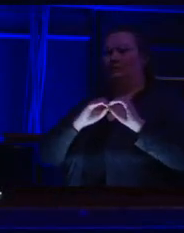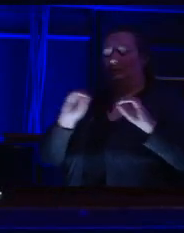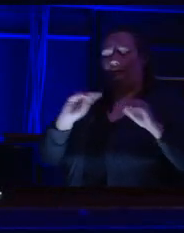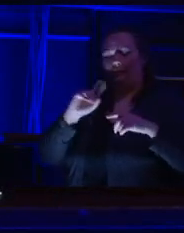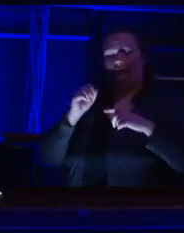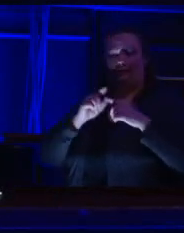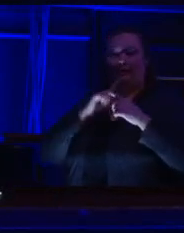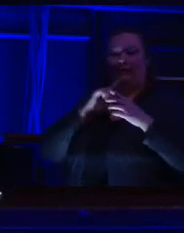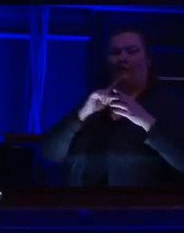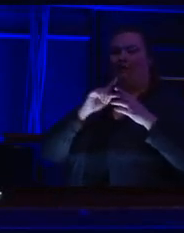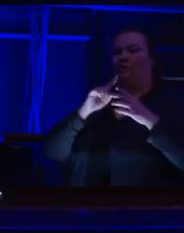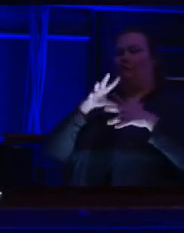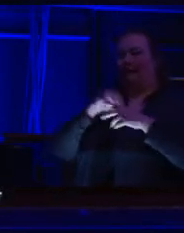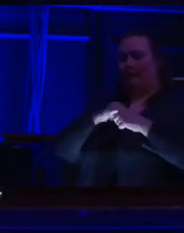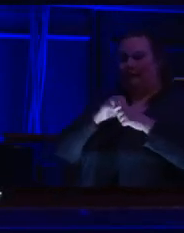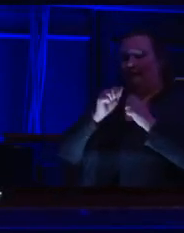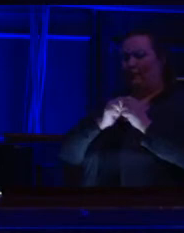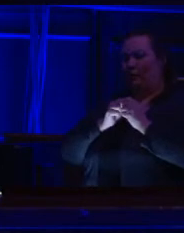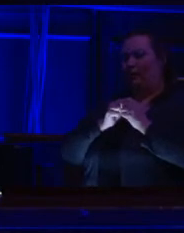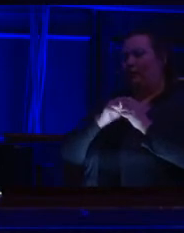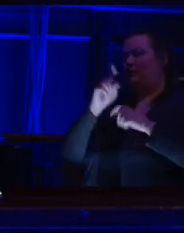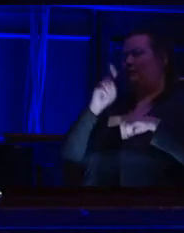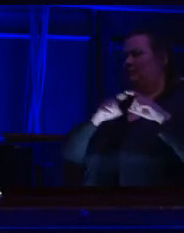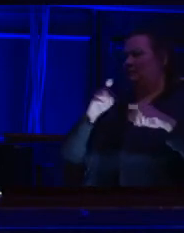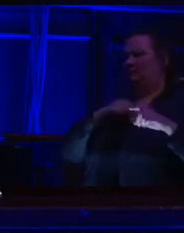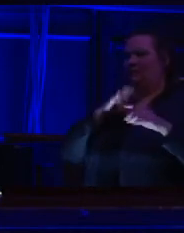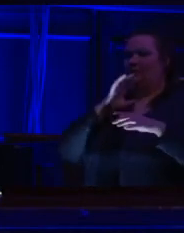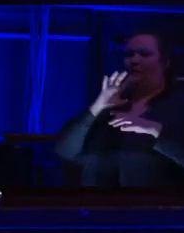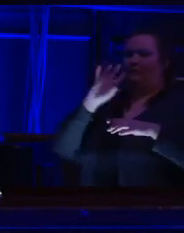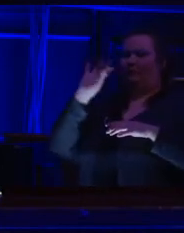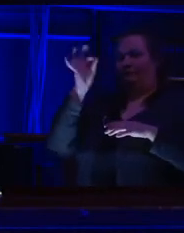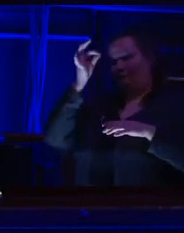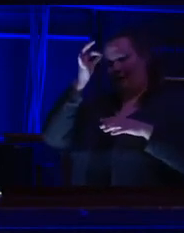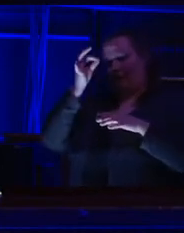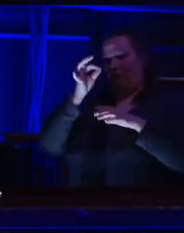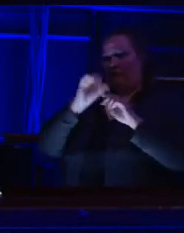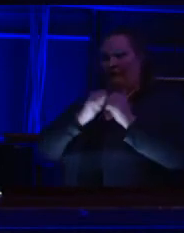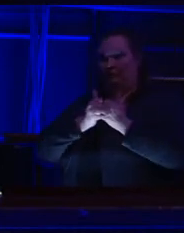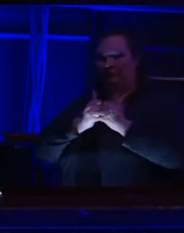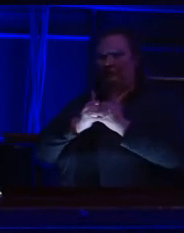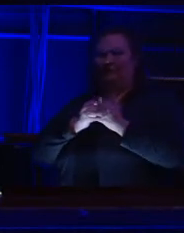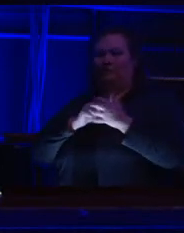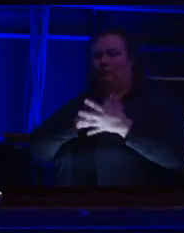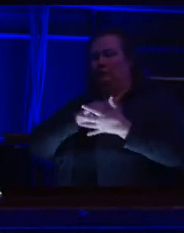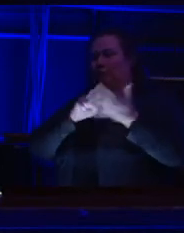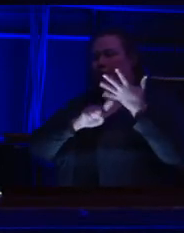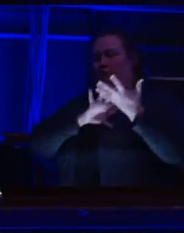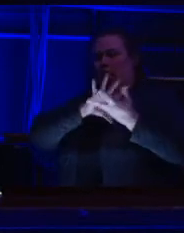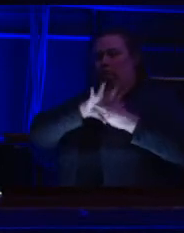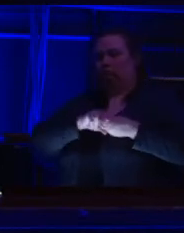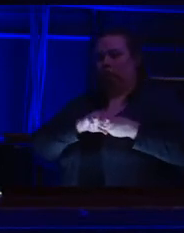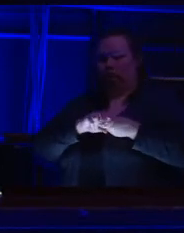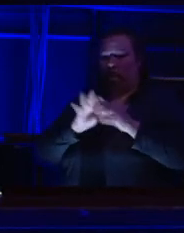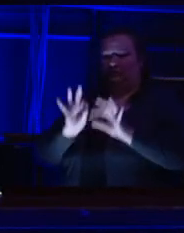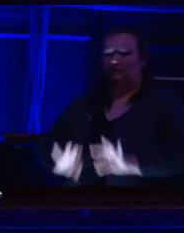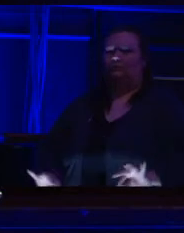research engagement with a vast range of federal agencies, these are all